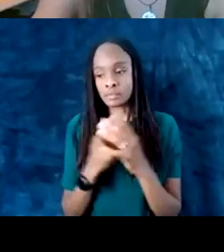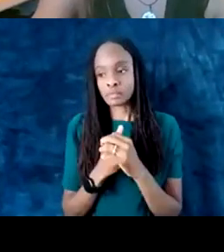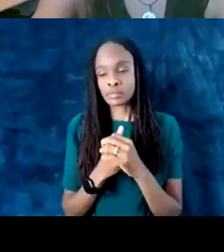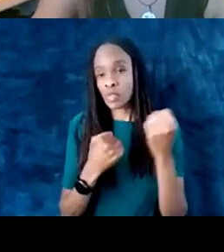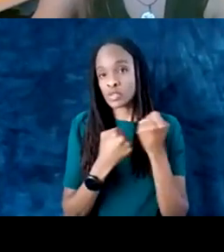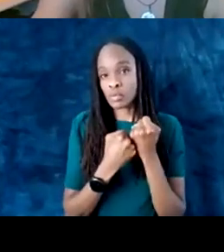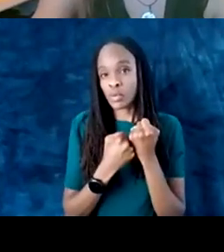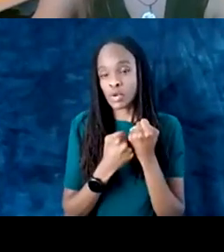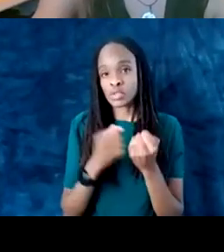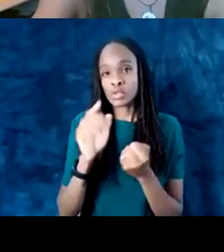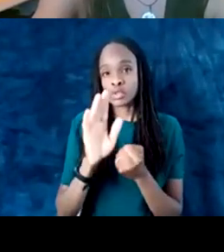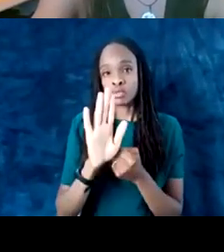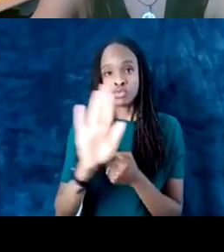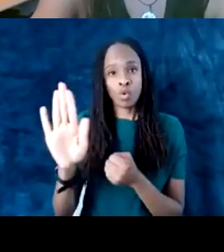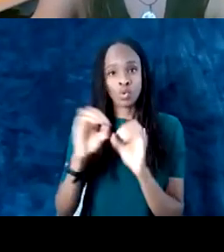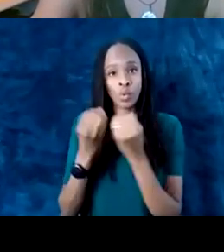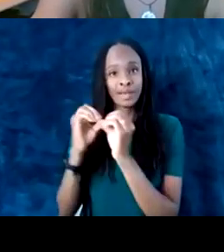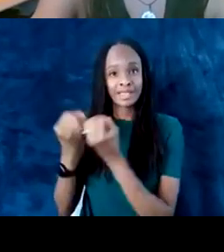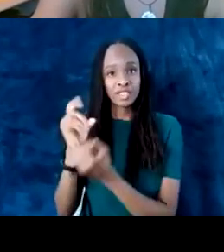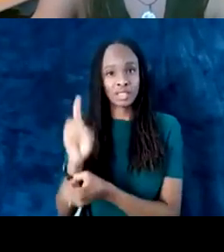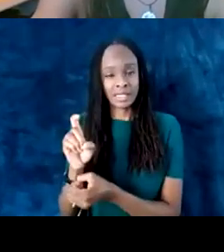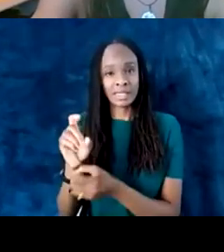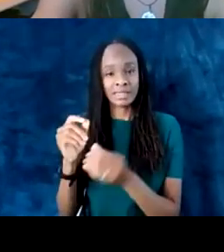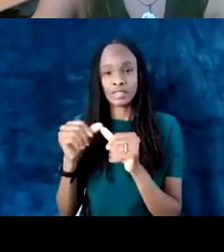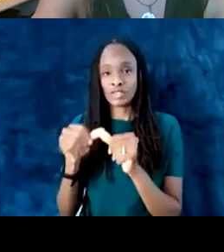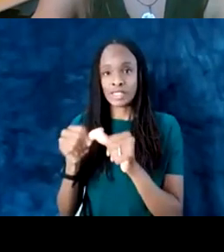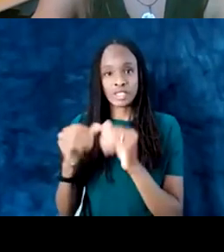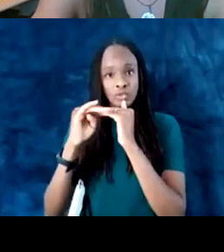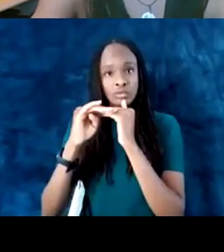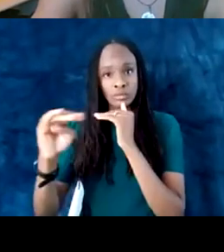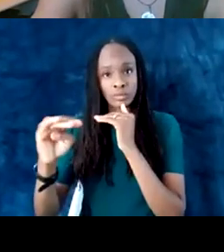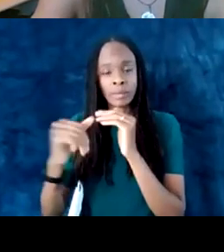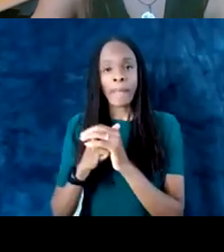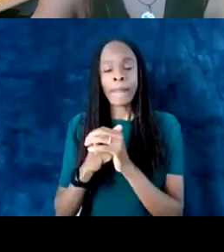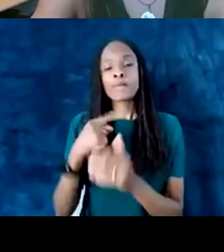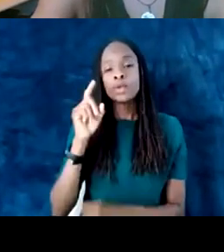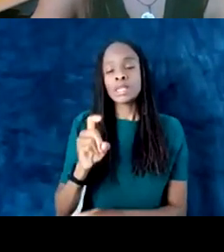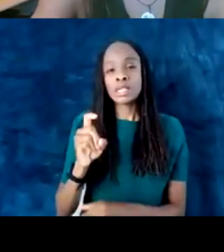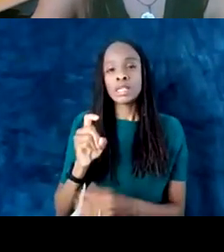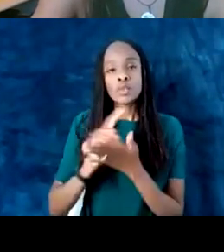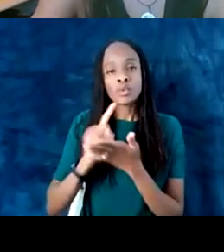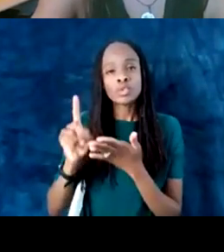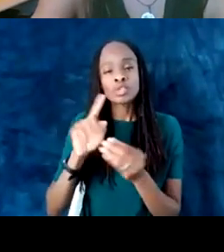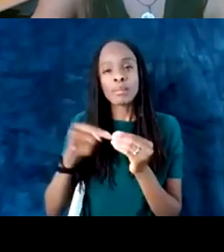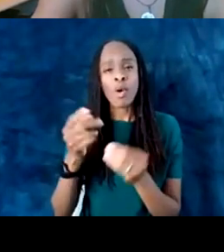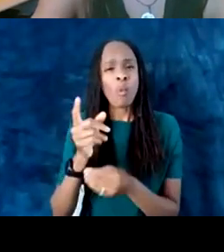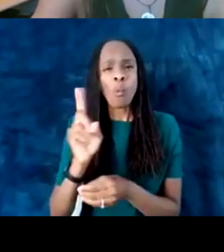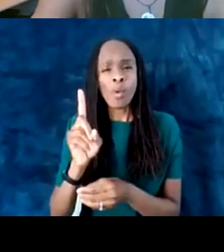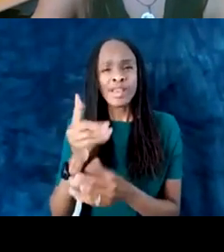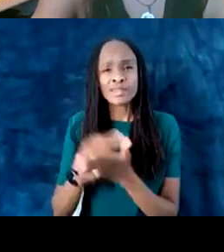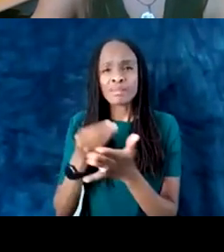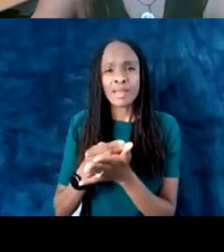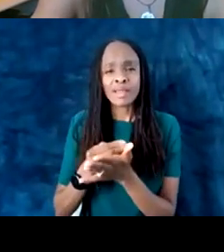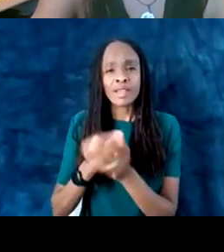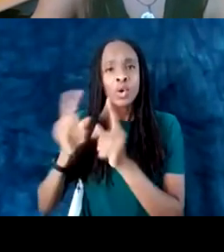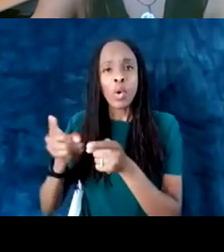support that those organizations need to continue to sustain. And we also need more research about where funding is going, like what the